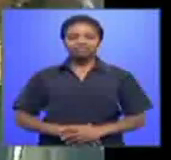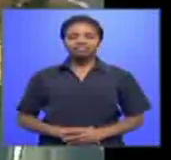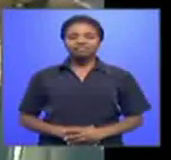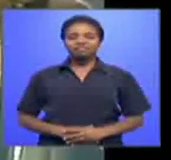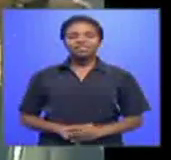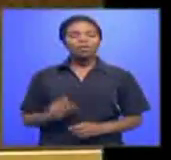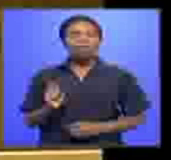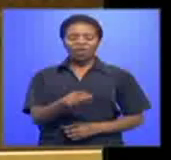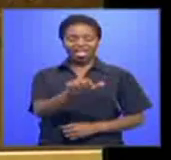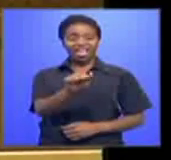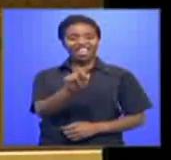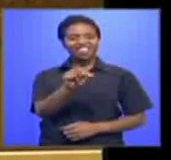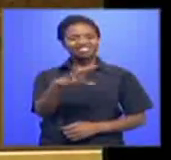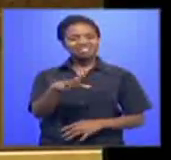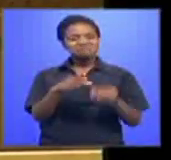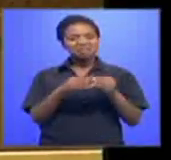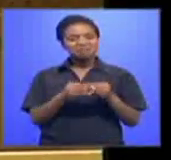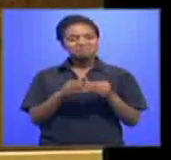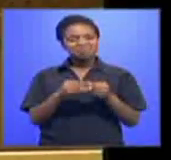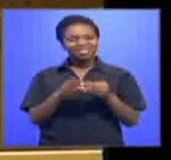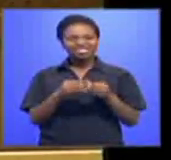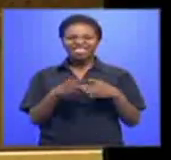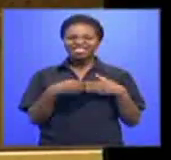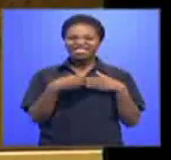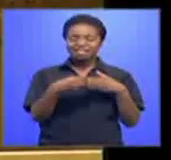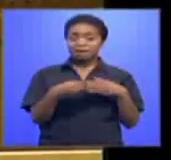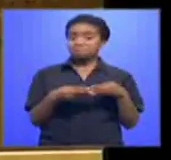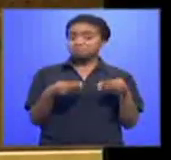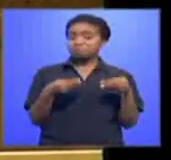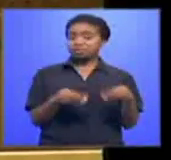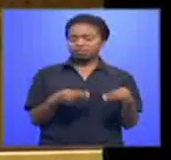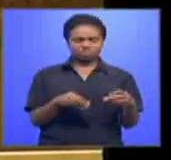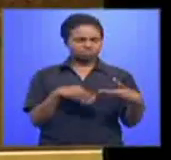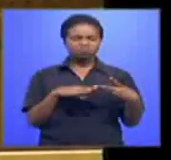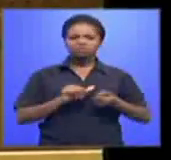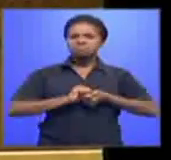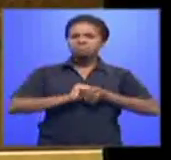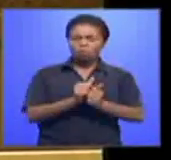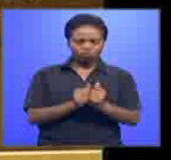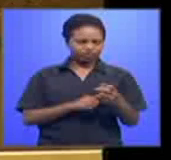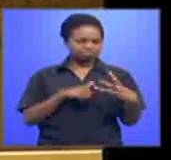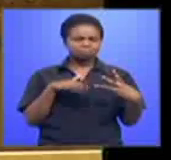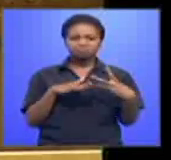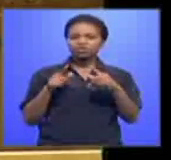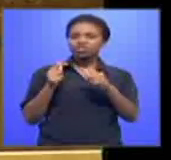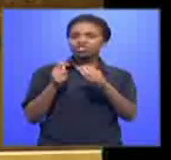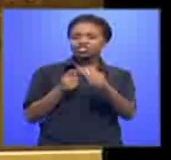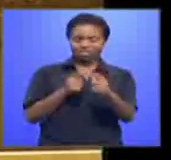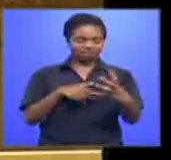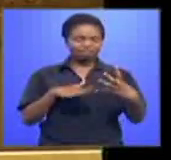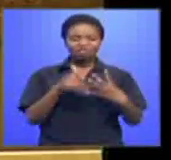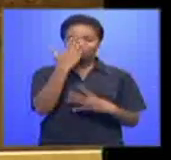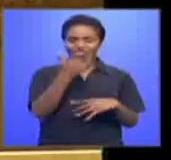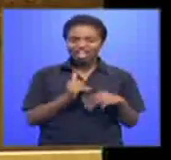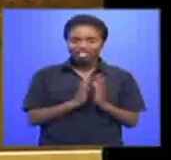and all ANC officials, leaders from business, sports, traditional,